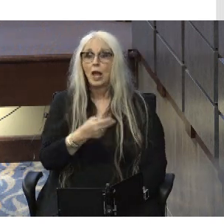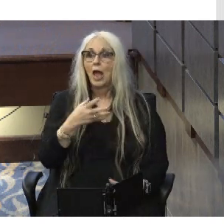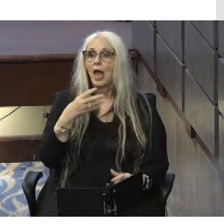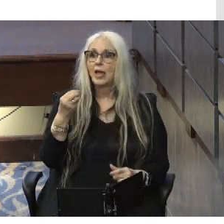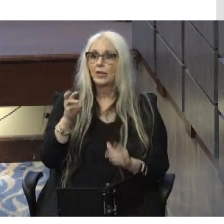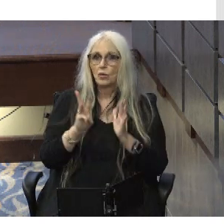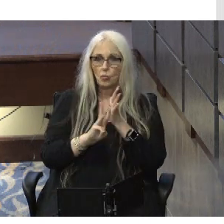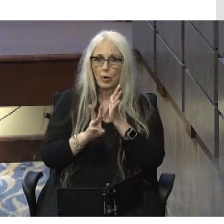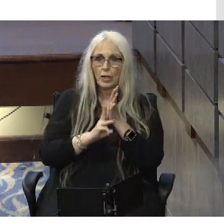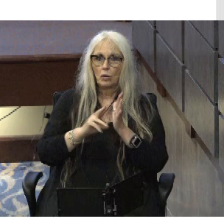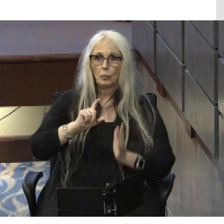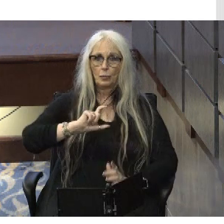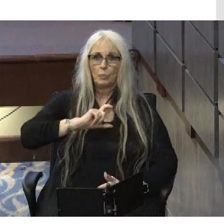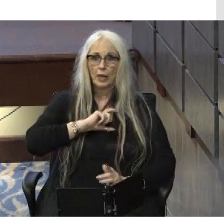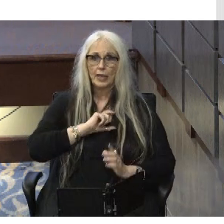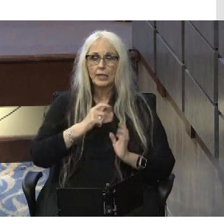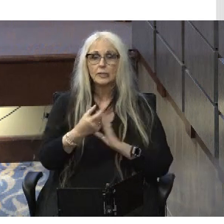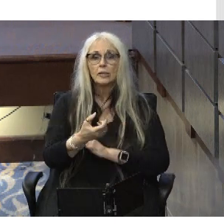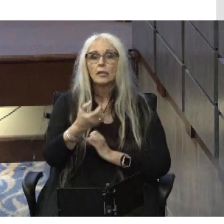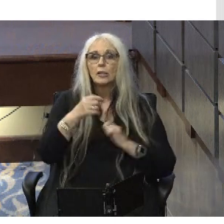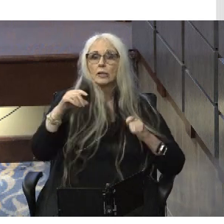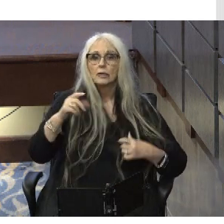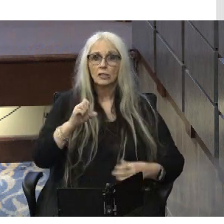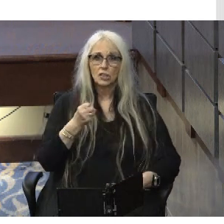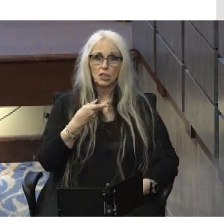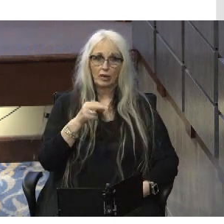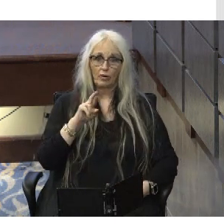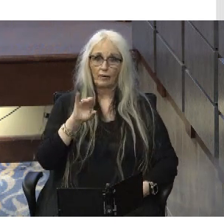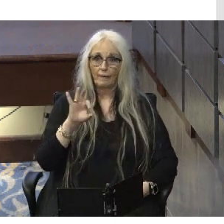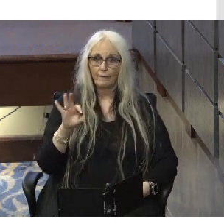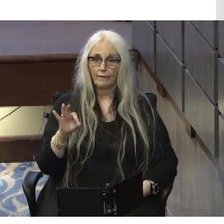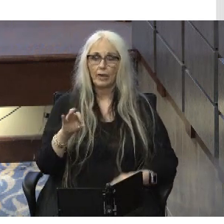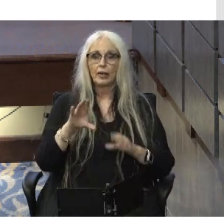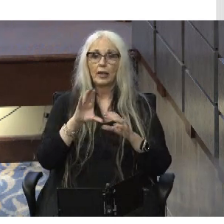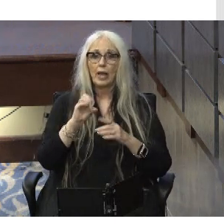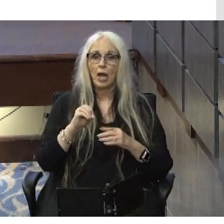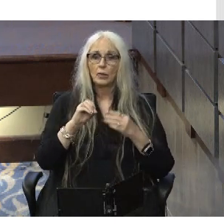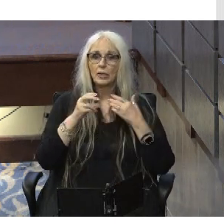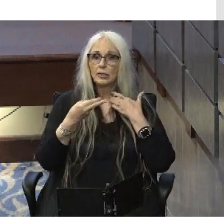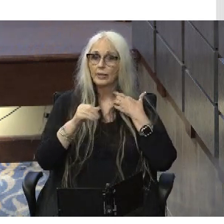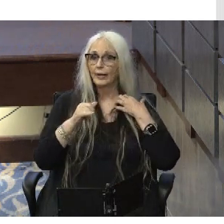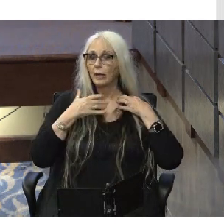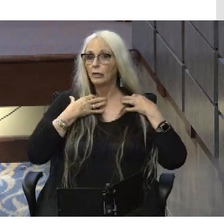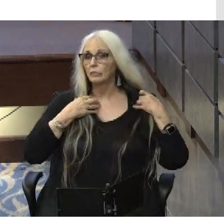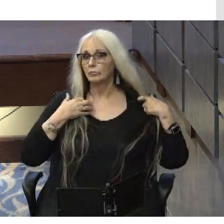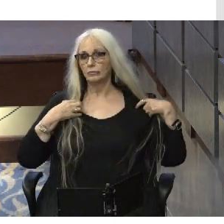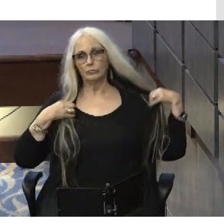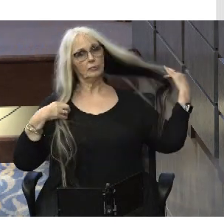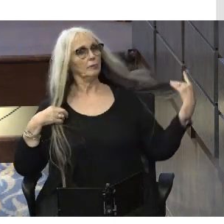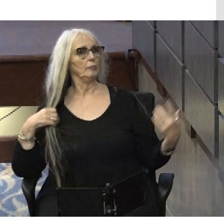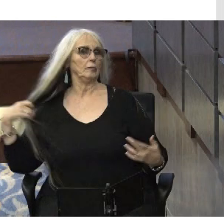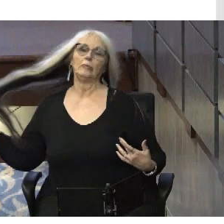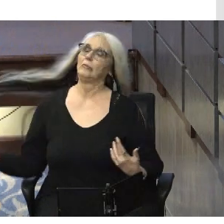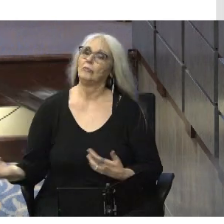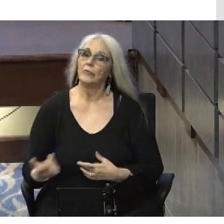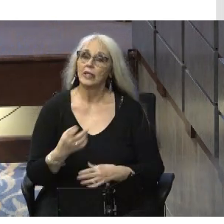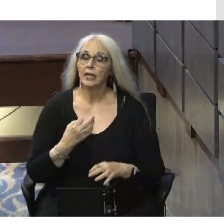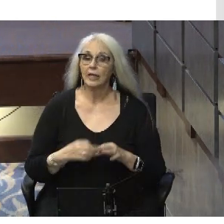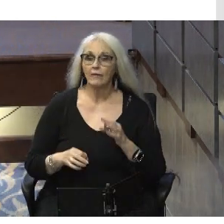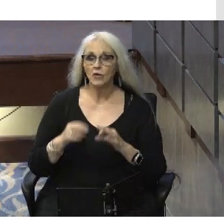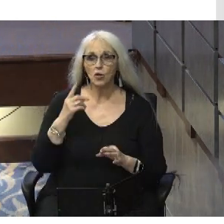Police Department, the Sheriff Department, the county jail, so on and so forth. If you were to take